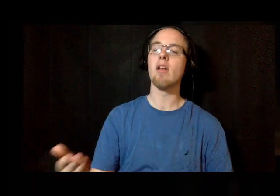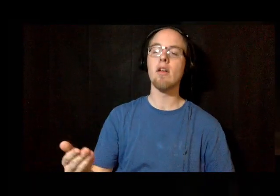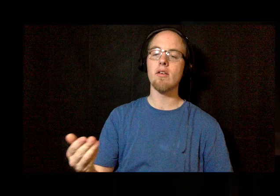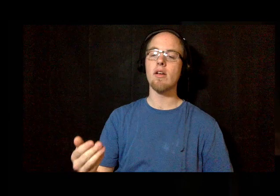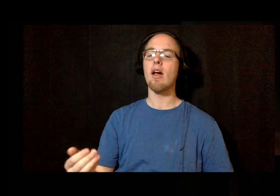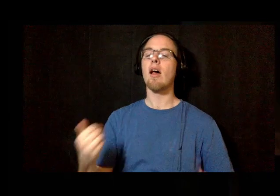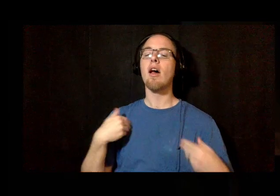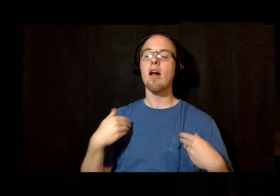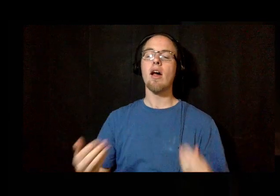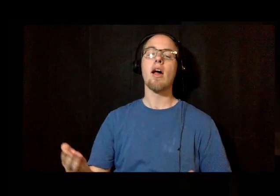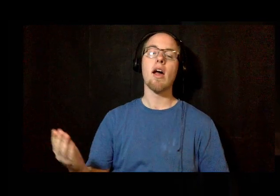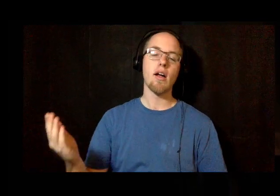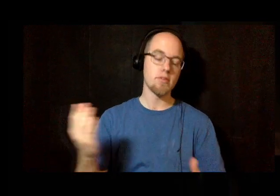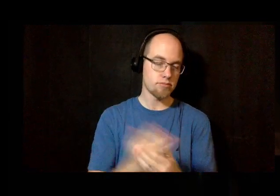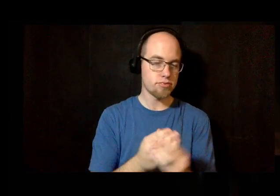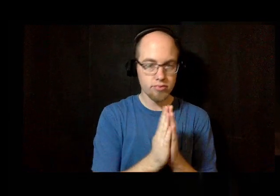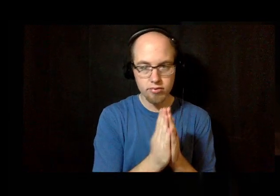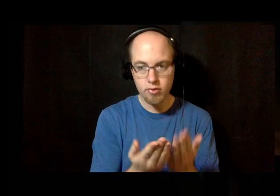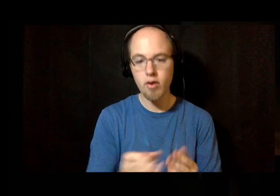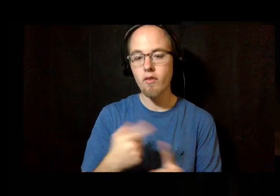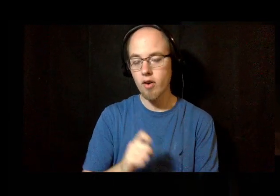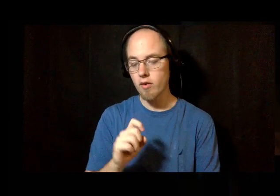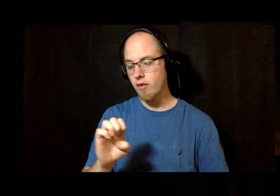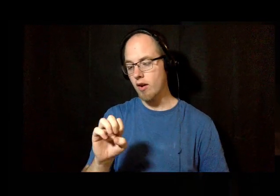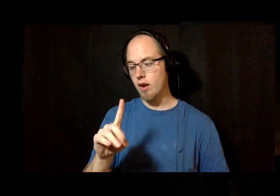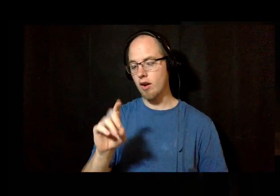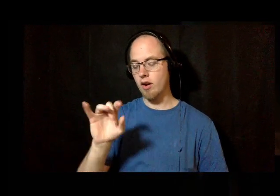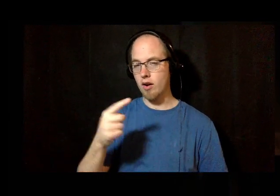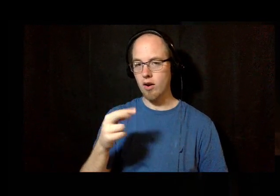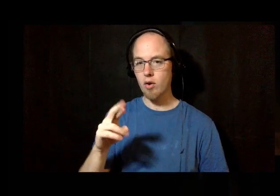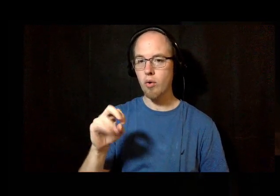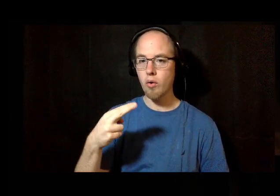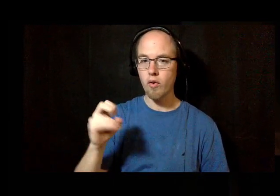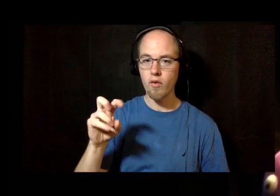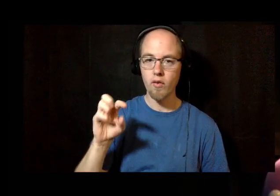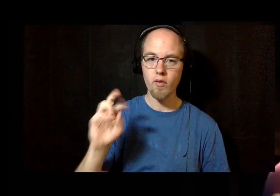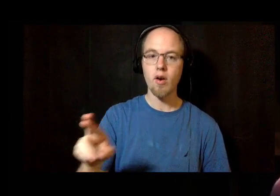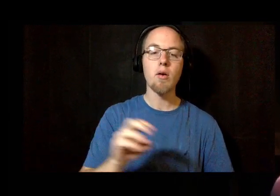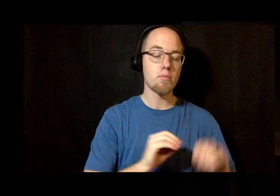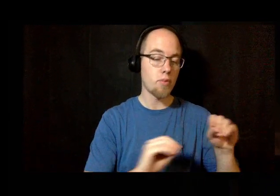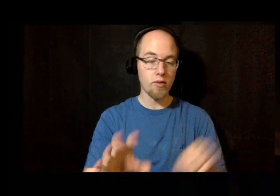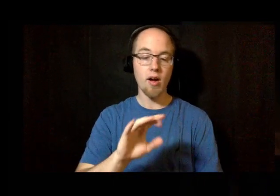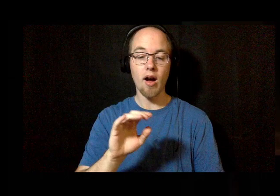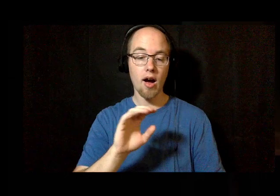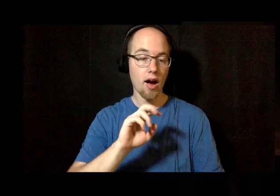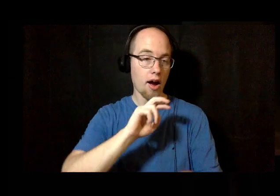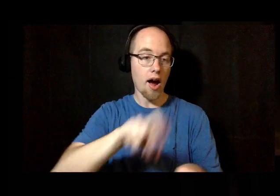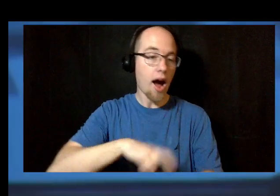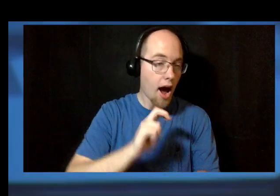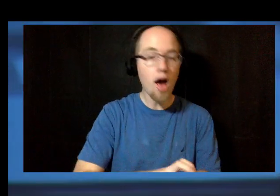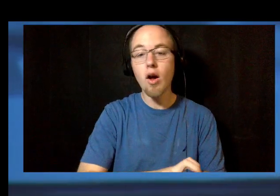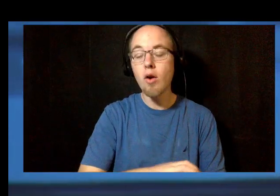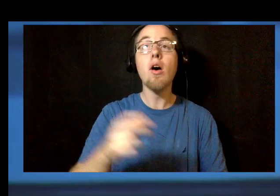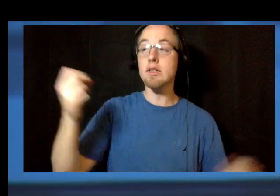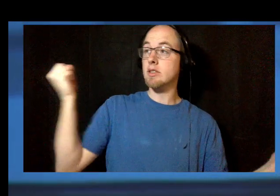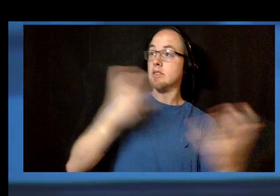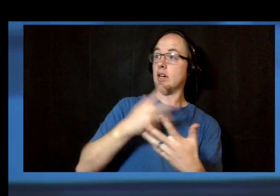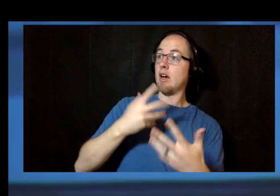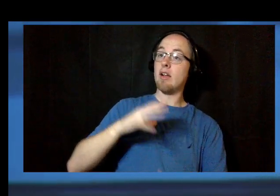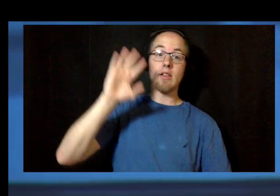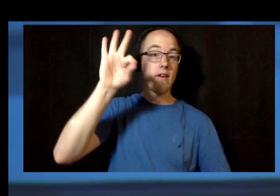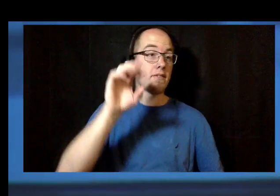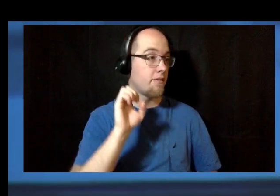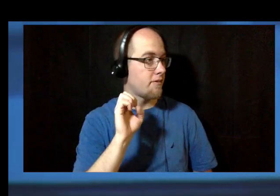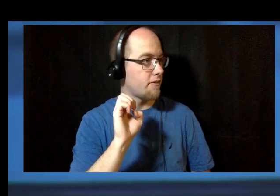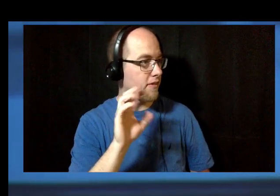file opened on him by J. Edgar Hoover, left a bunch of shit in a safe in Cuba and moved to Idaho, paranoid that the feds were following him, which they